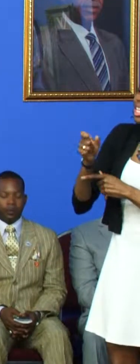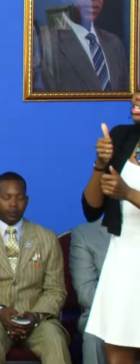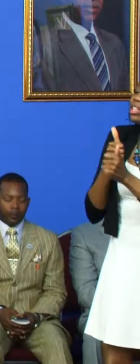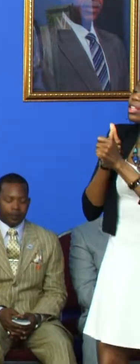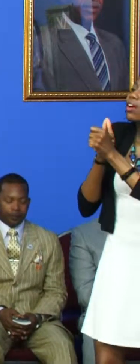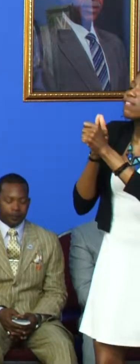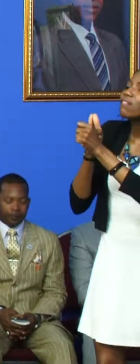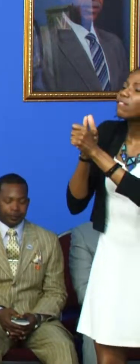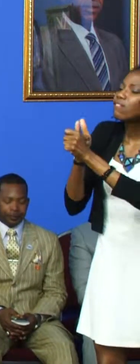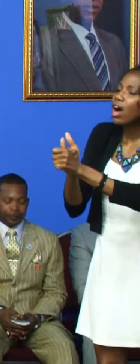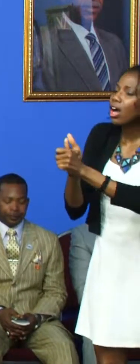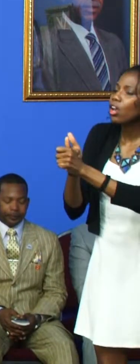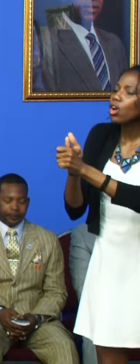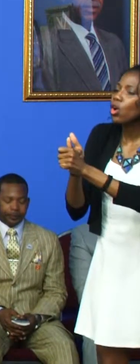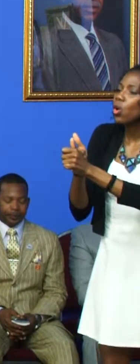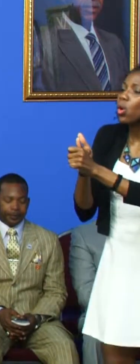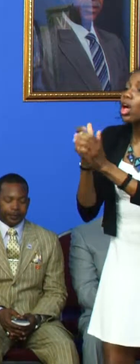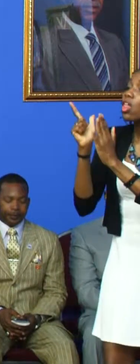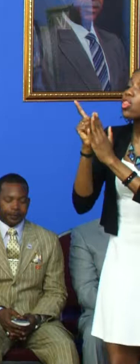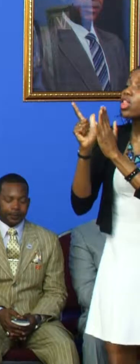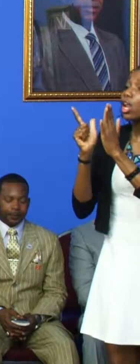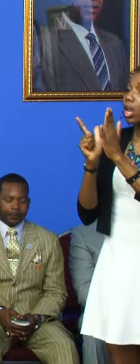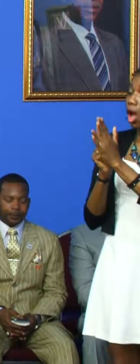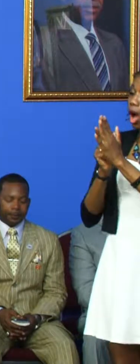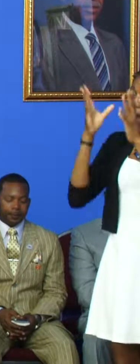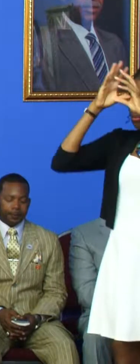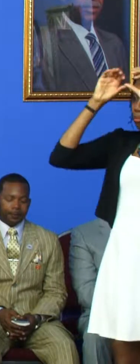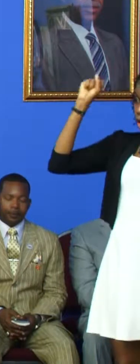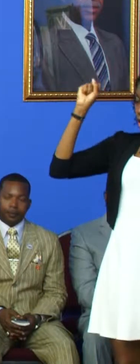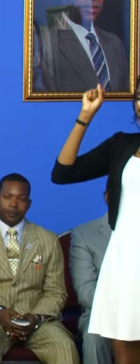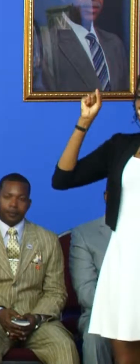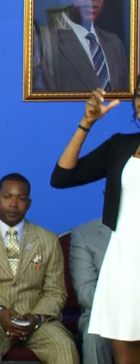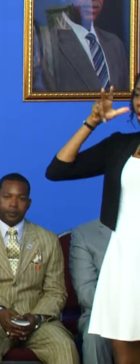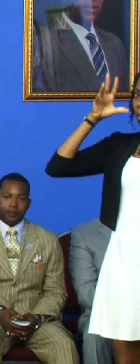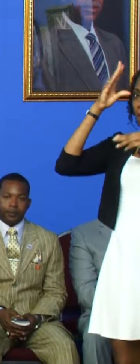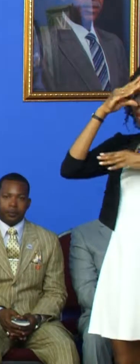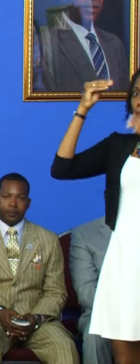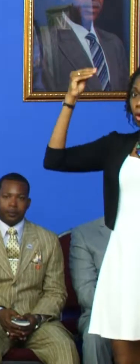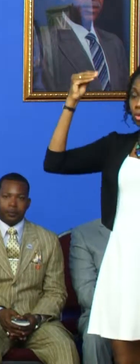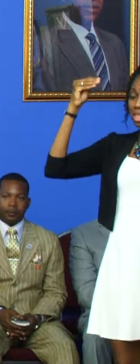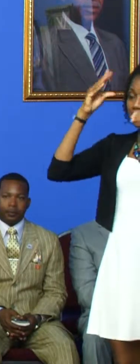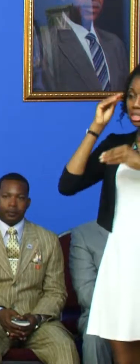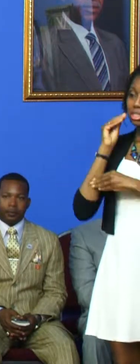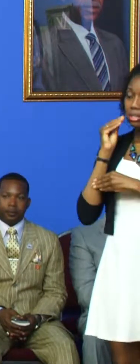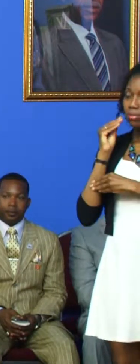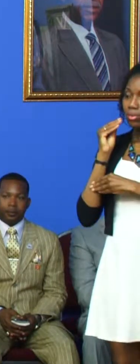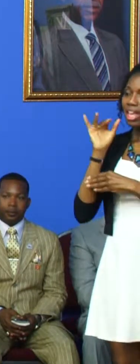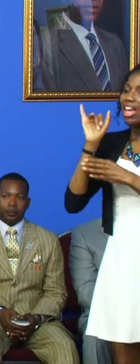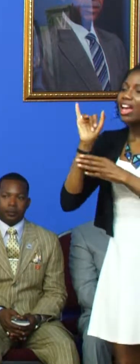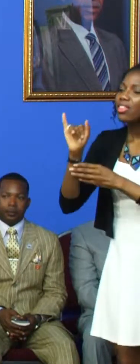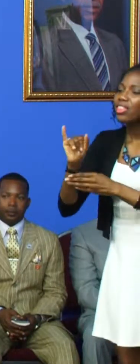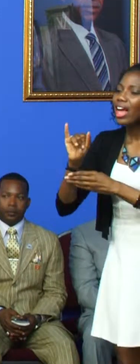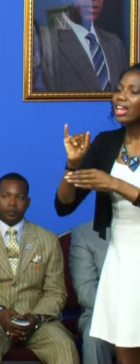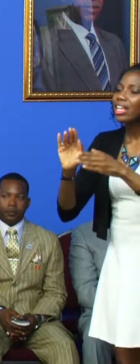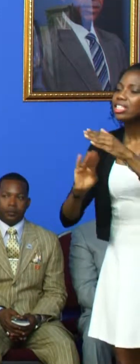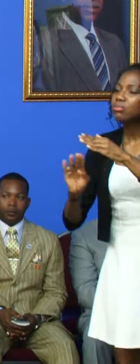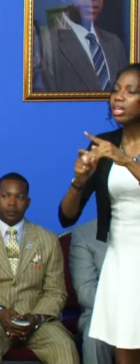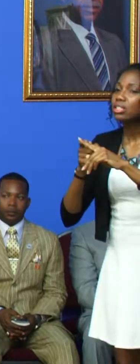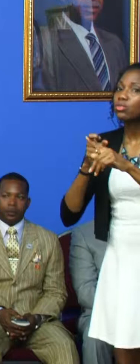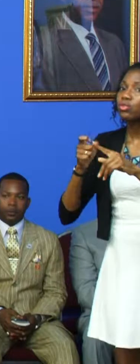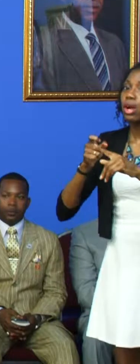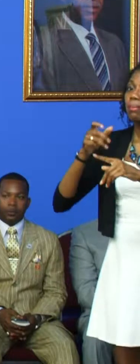the Mosaic law. Is that right? Mosaic law is based on